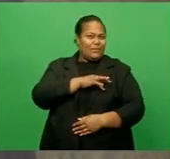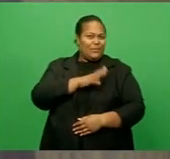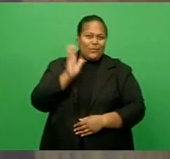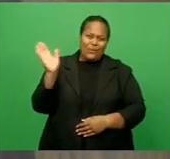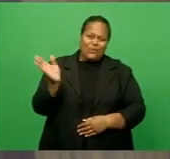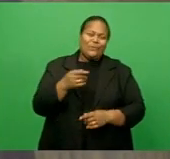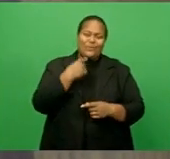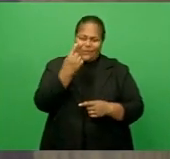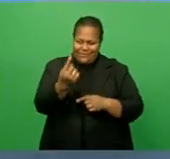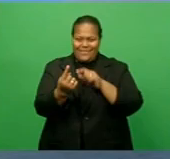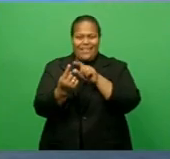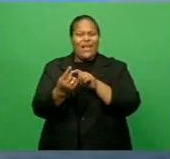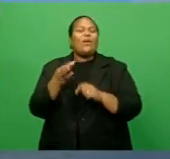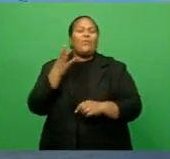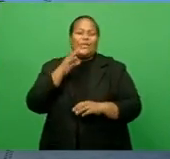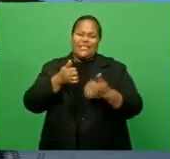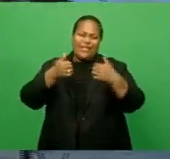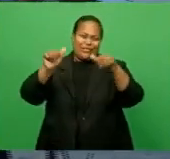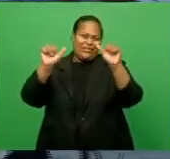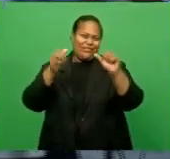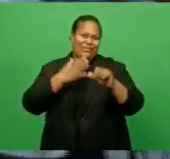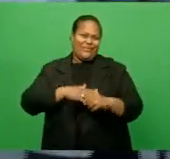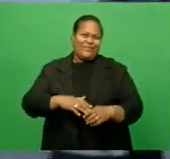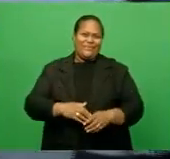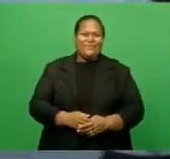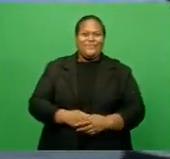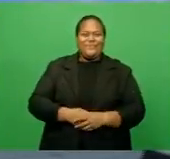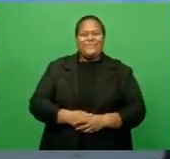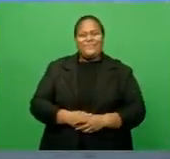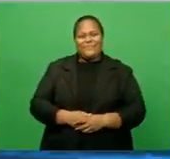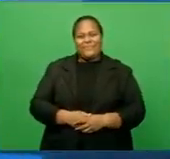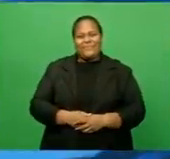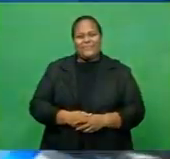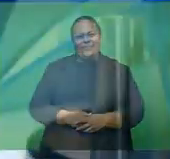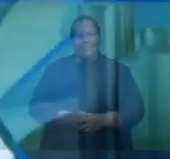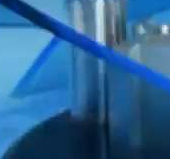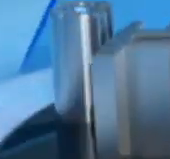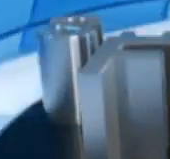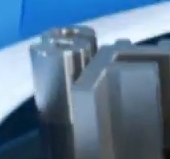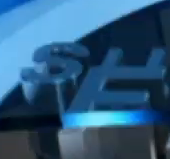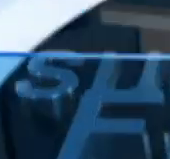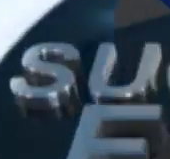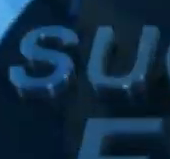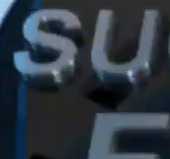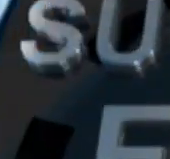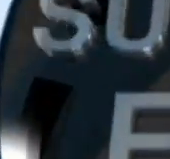particular hardship you're going through. Vinina Rakautonga, FBC News.